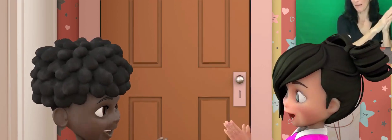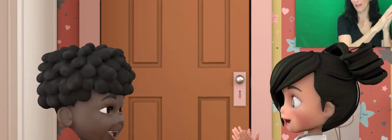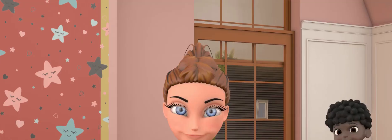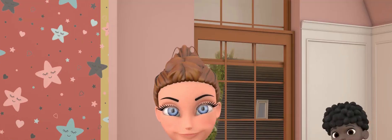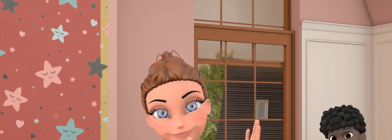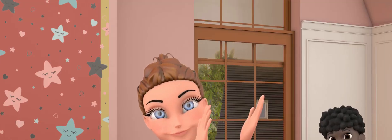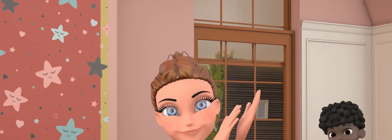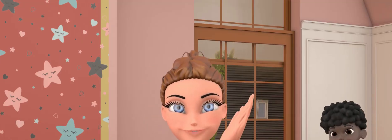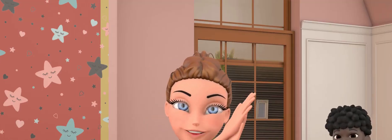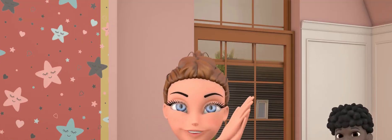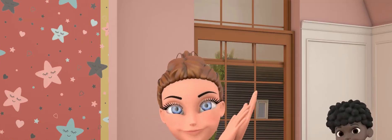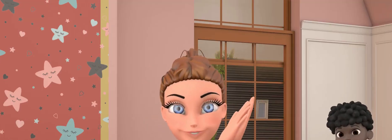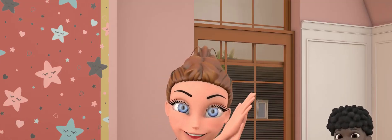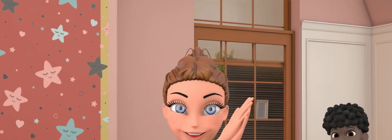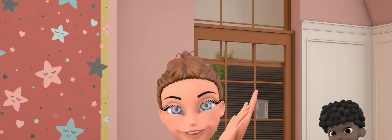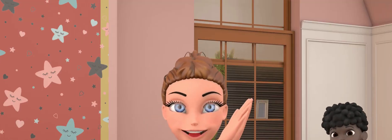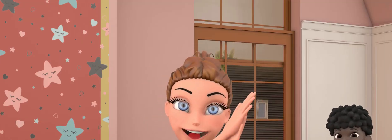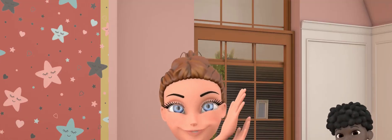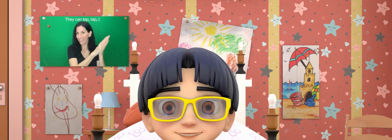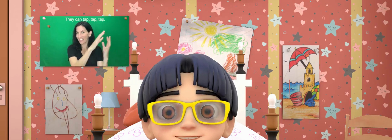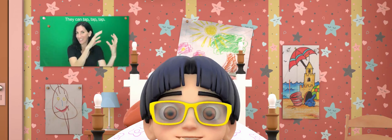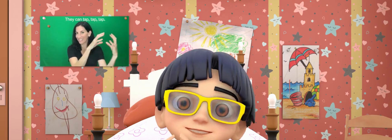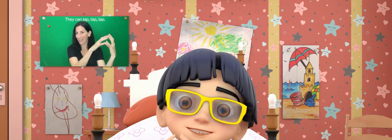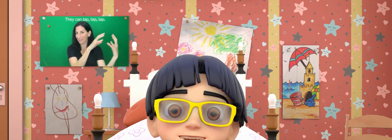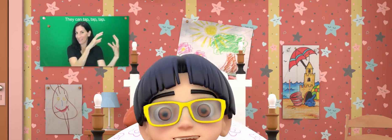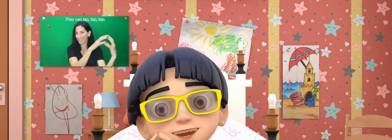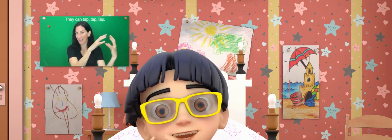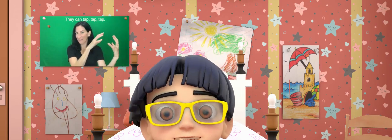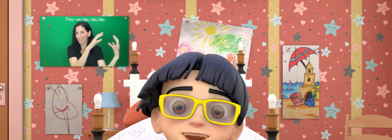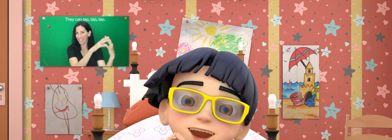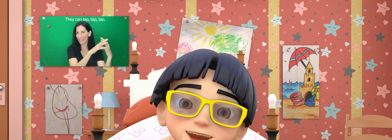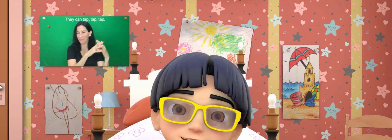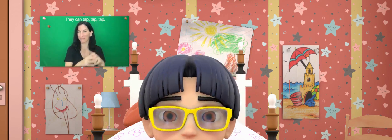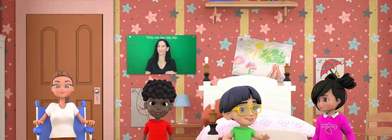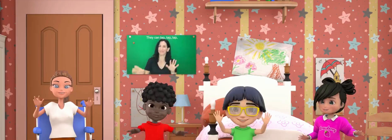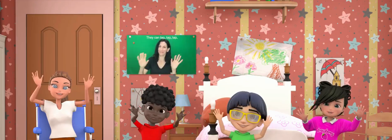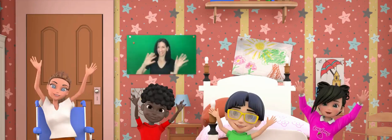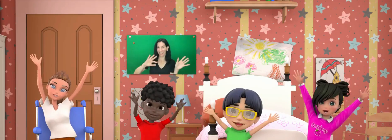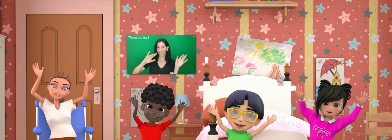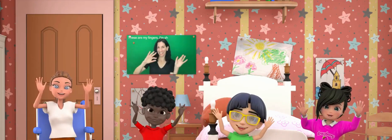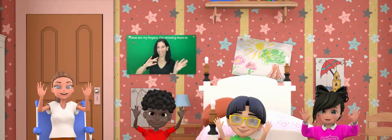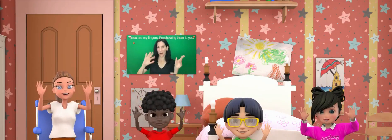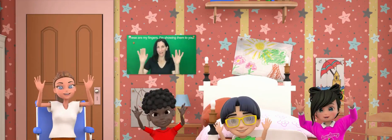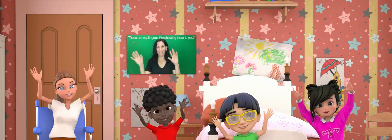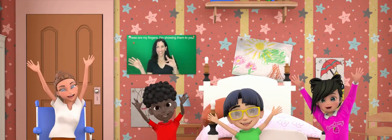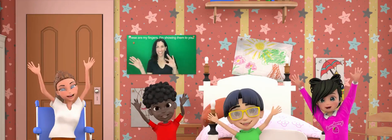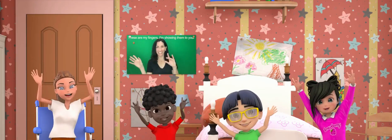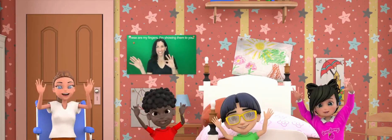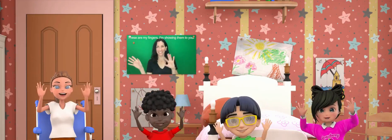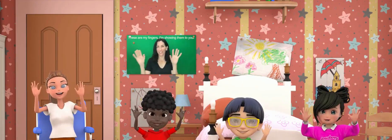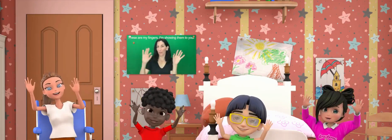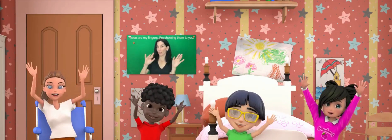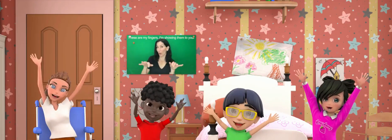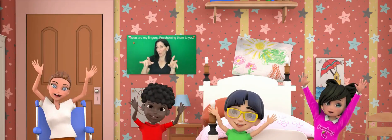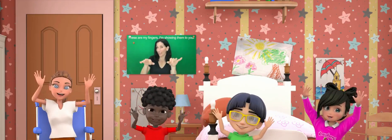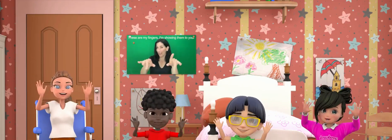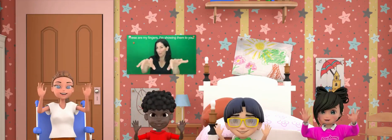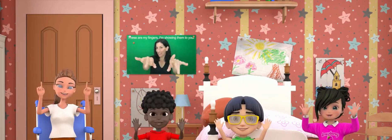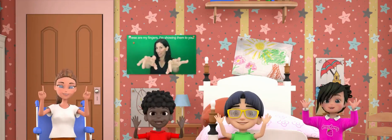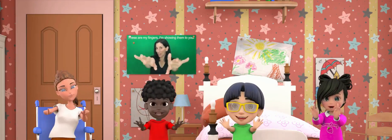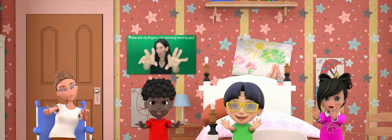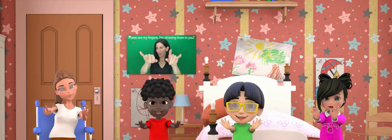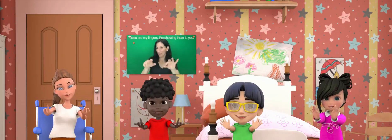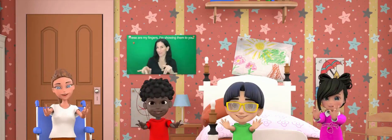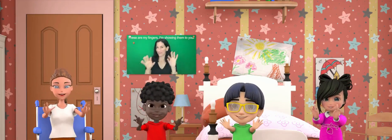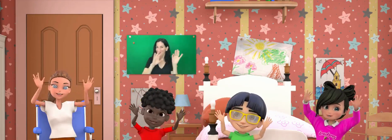clap, clap. I can rub them all together. They can tap, tap, tap. These are my fingers. I'm showing